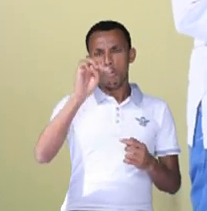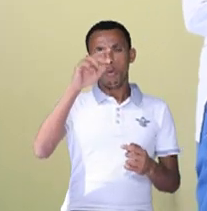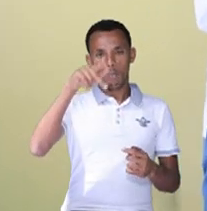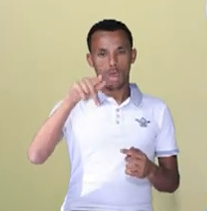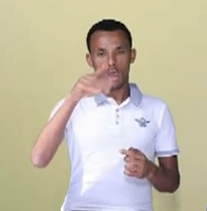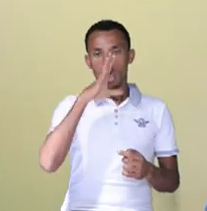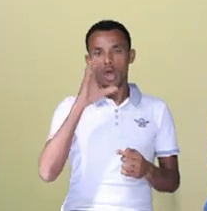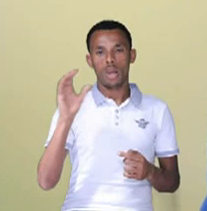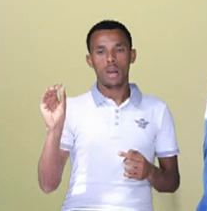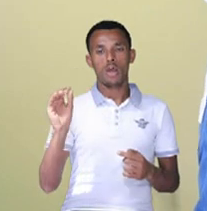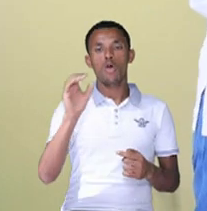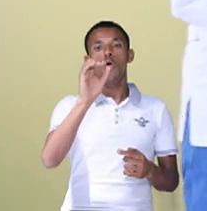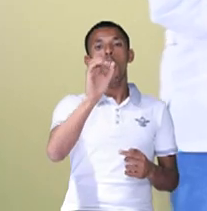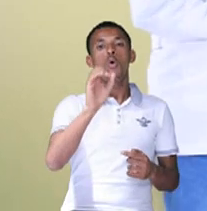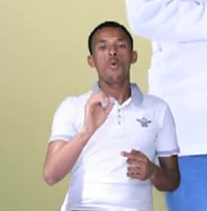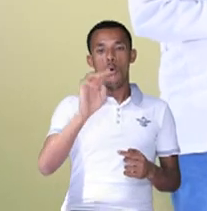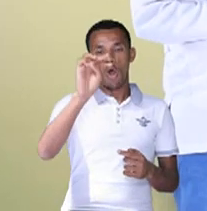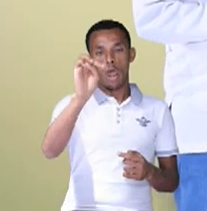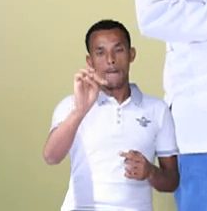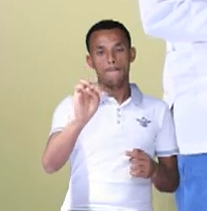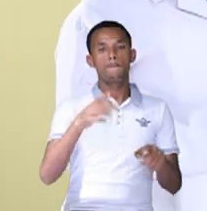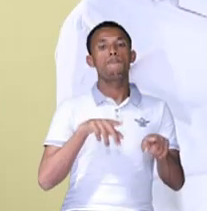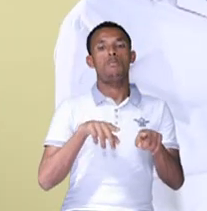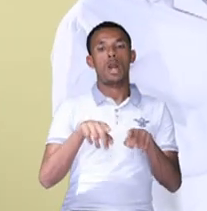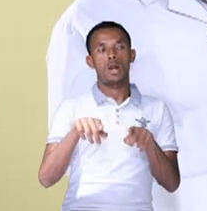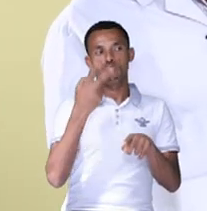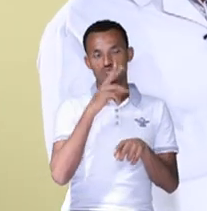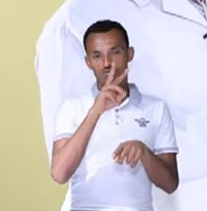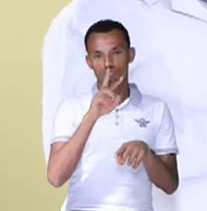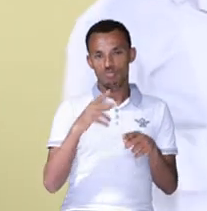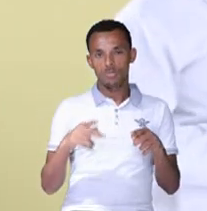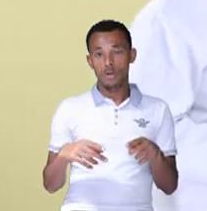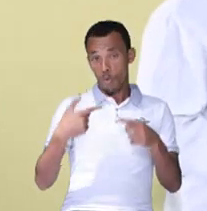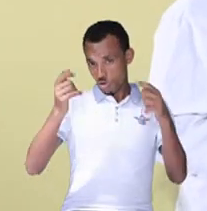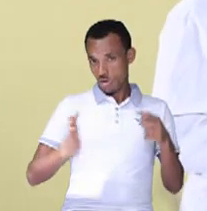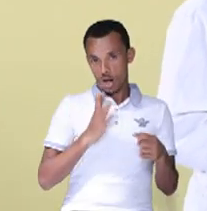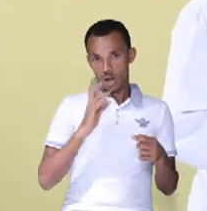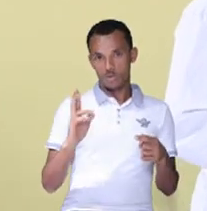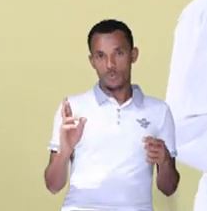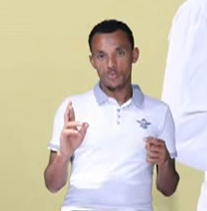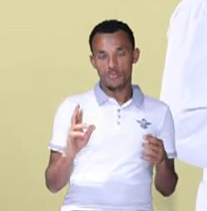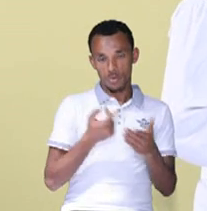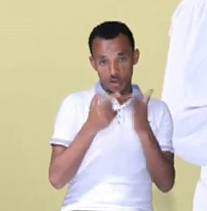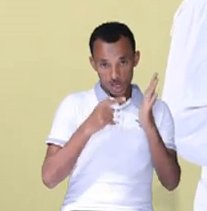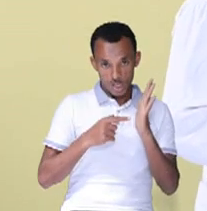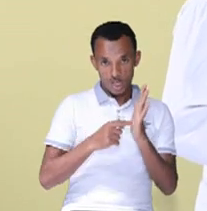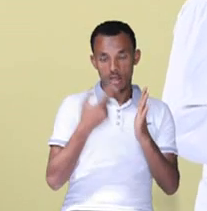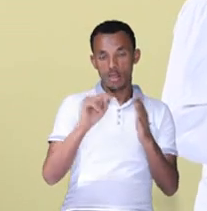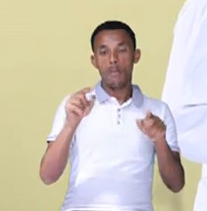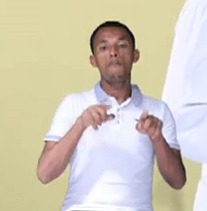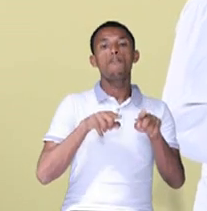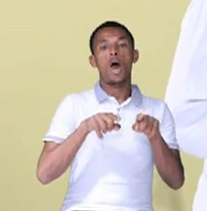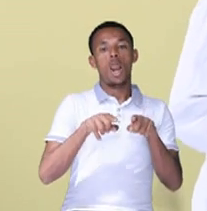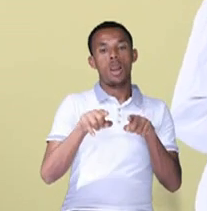MP and OM, parallel, opposite side. This line indicates the